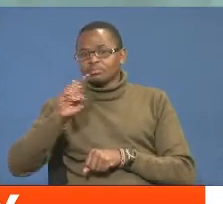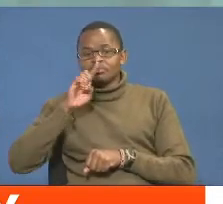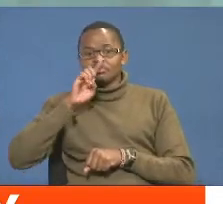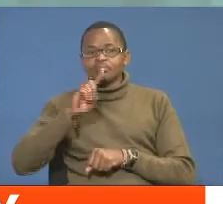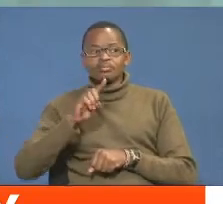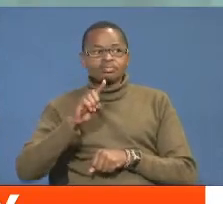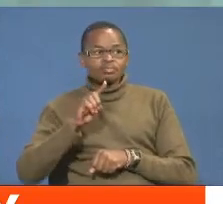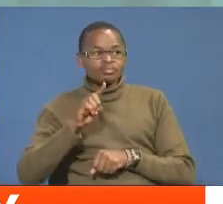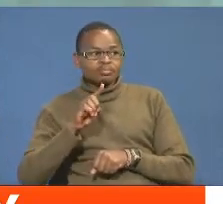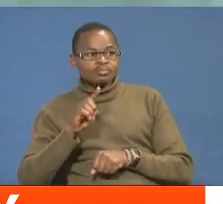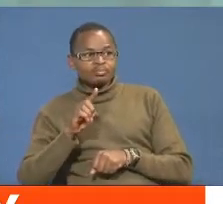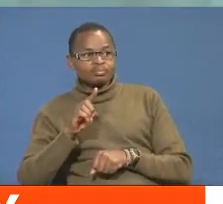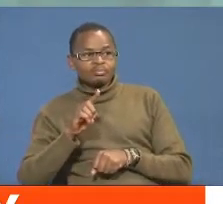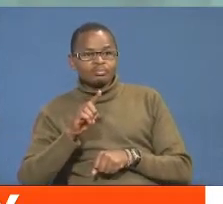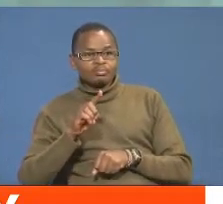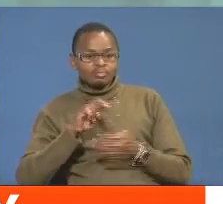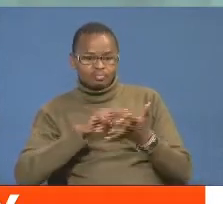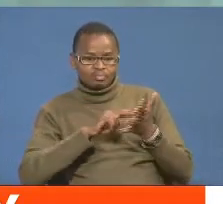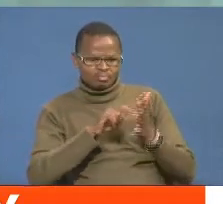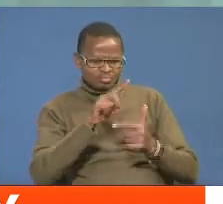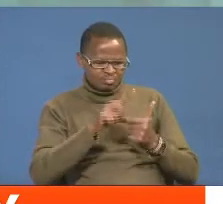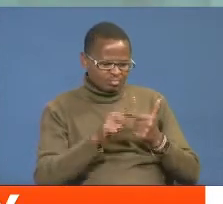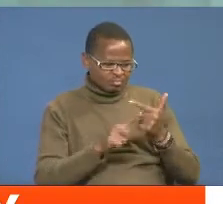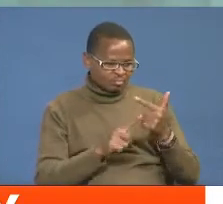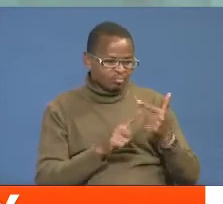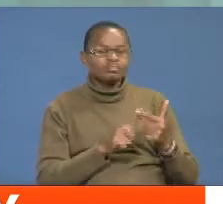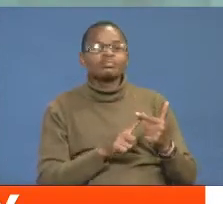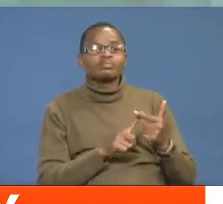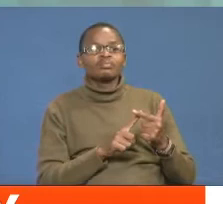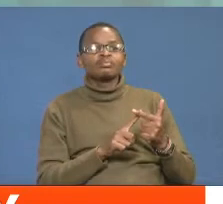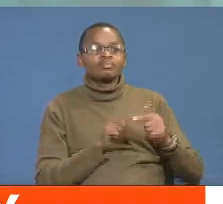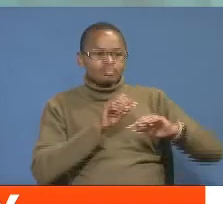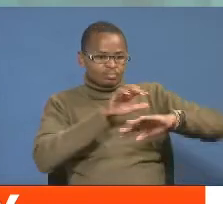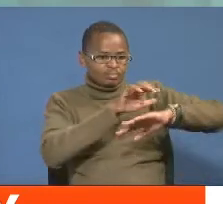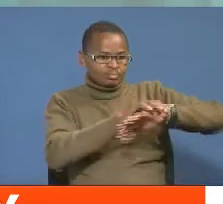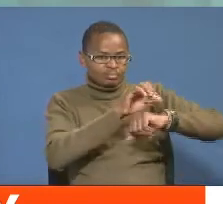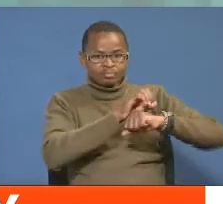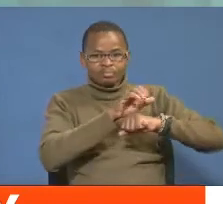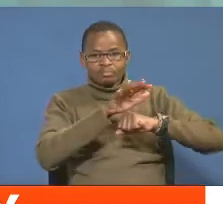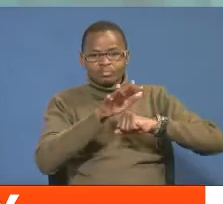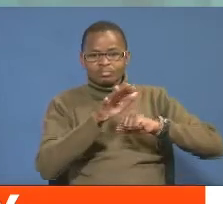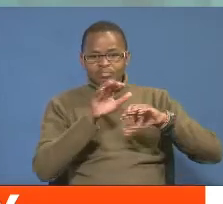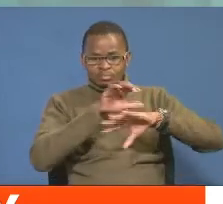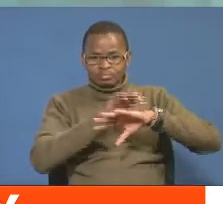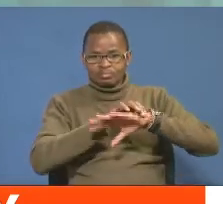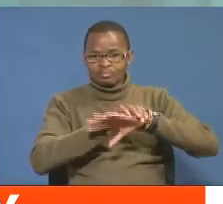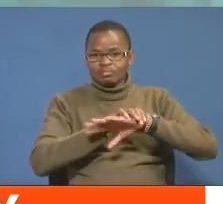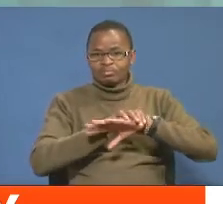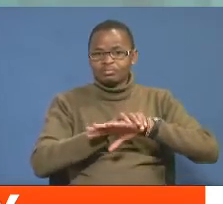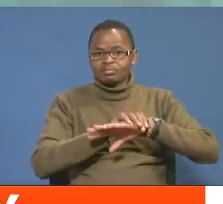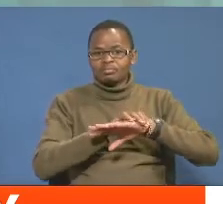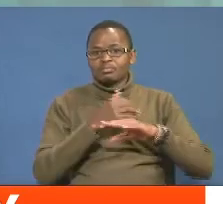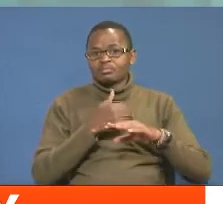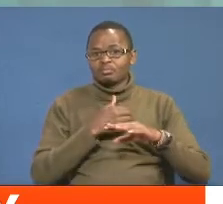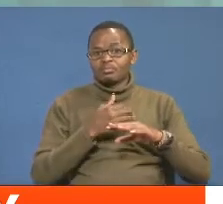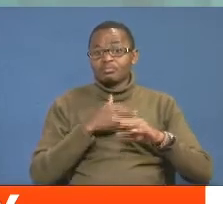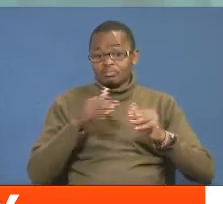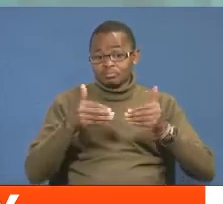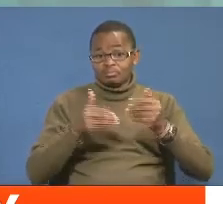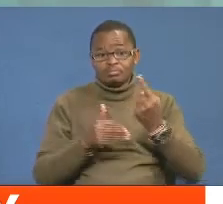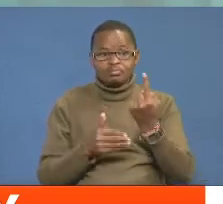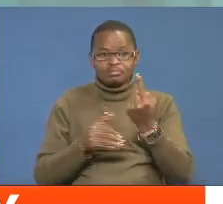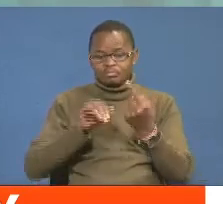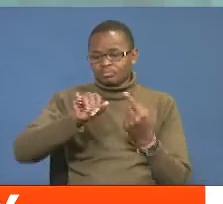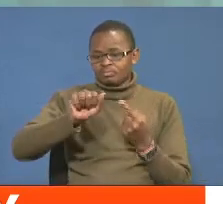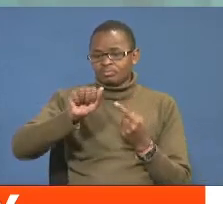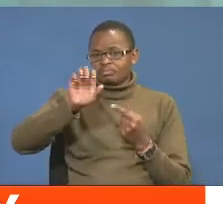that, does that now mean that when you contract COVID-19 and you already get had already been given the first